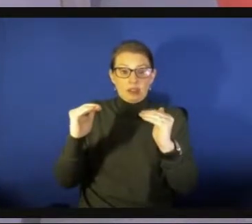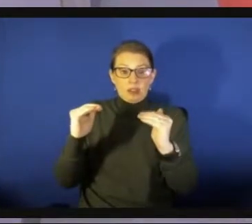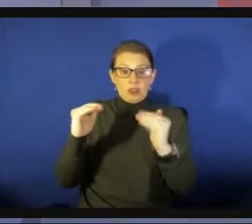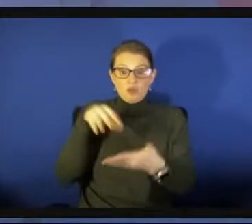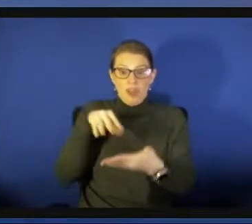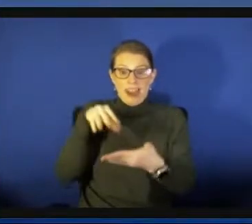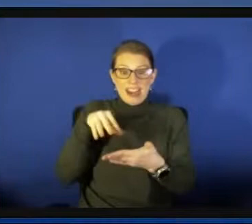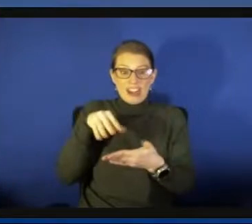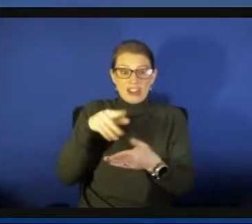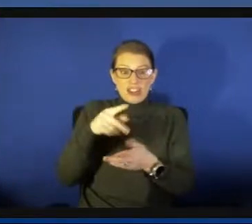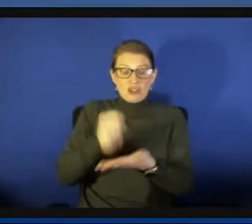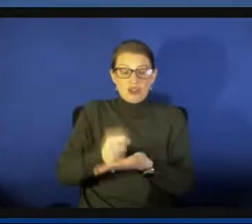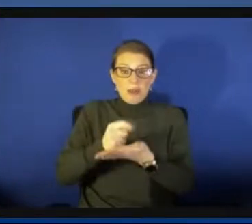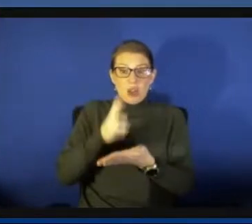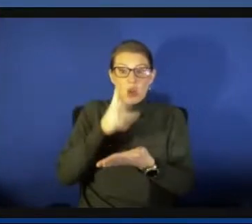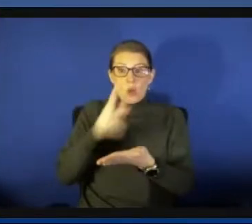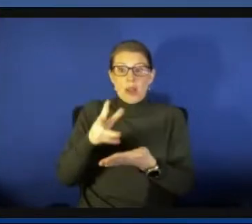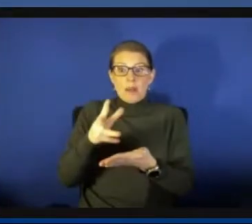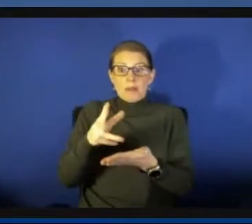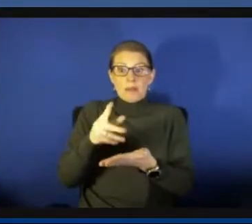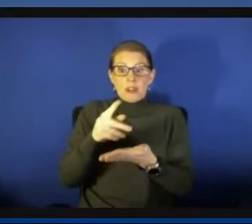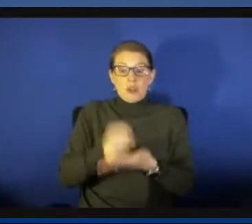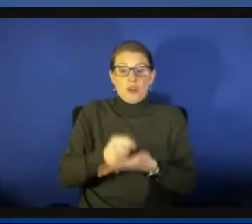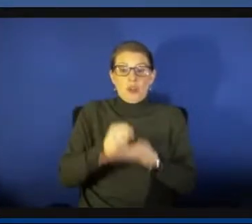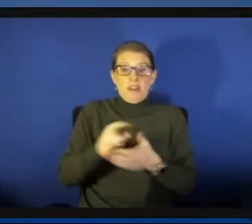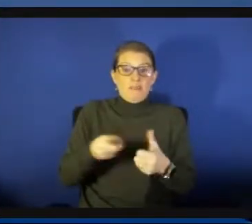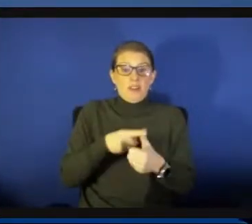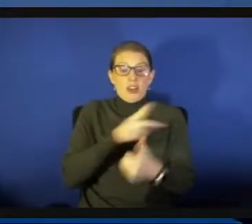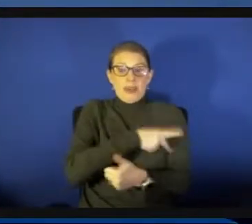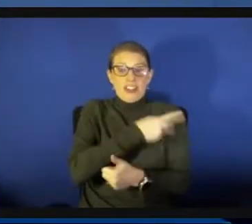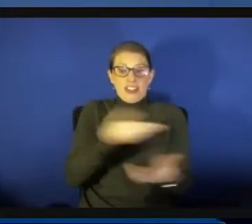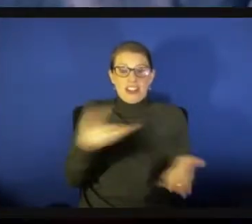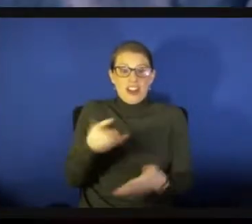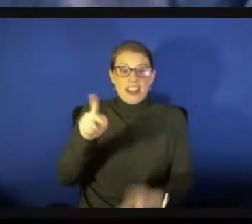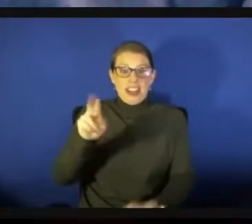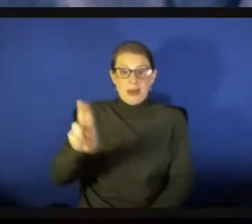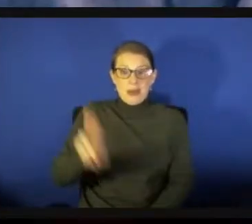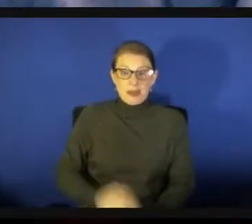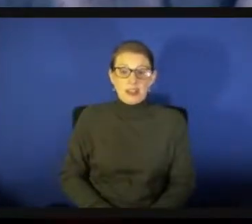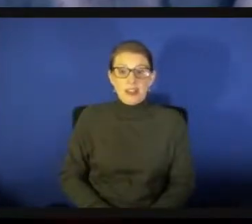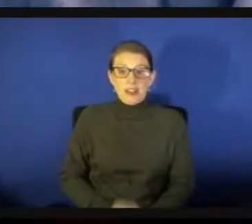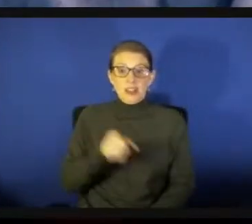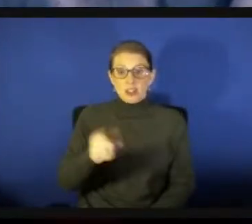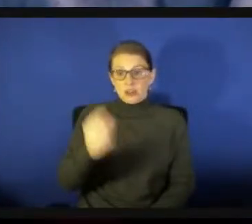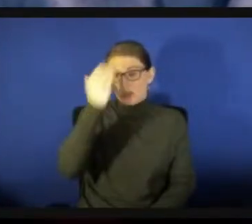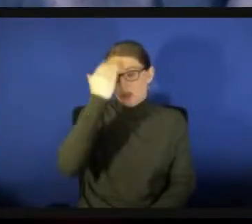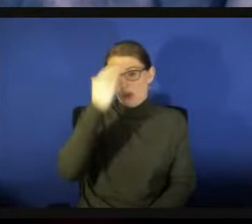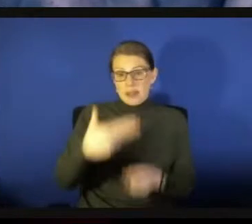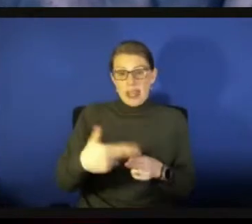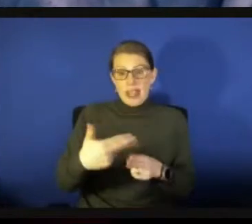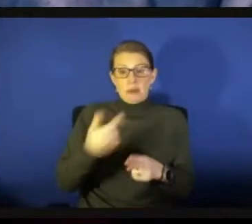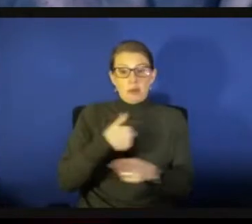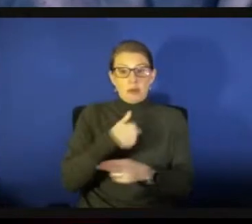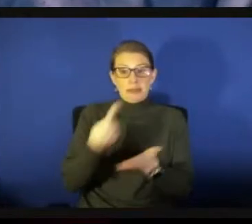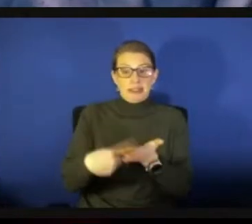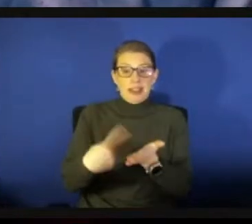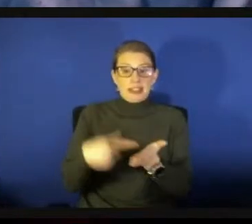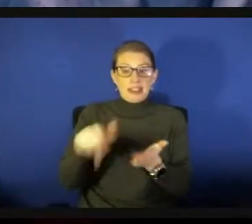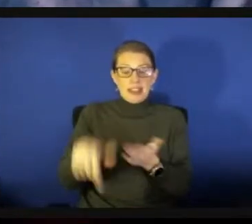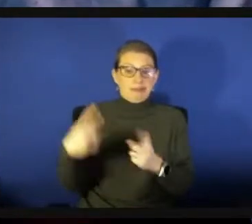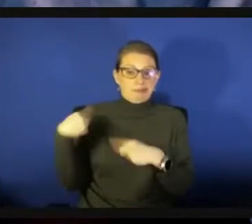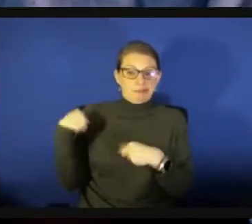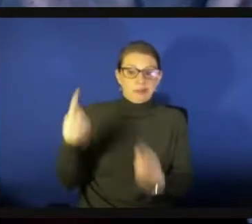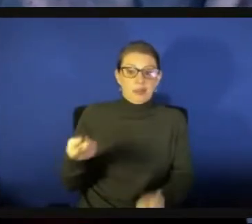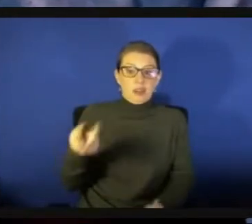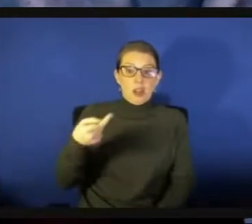used to treat our first patients here at the University of Kansas Health System. So you know the name. We have been talking about this for quite a while now. We were talking about proton